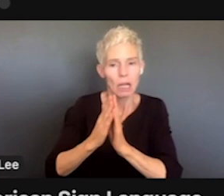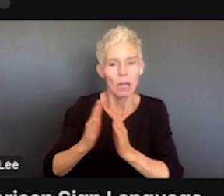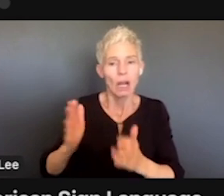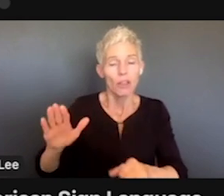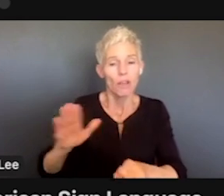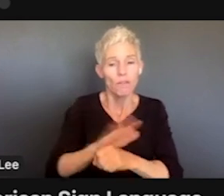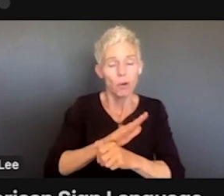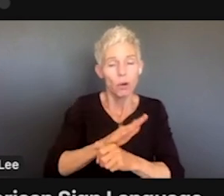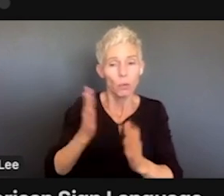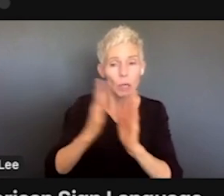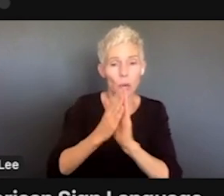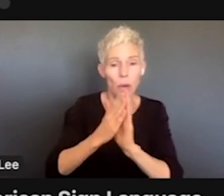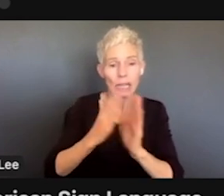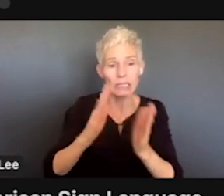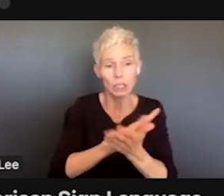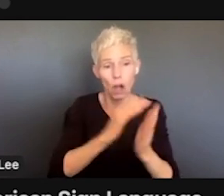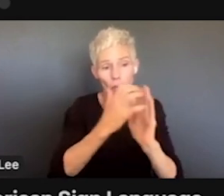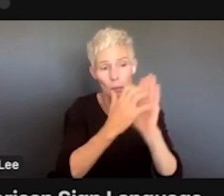an idea